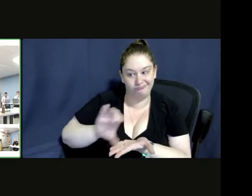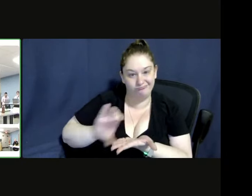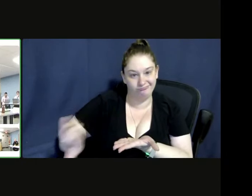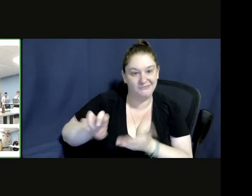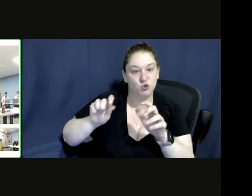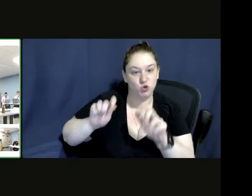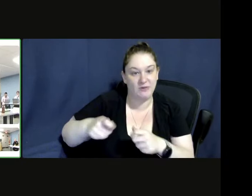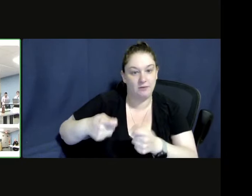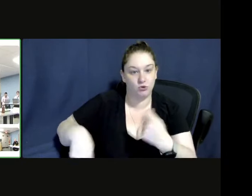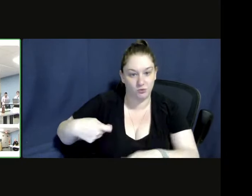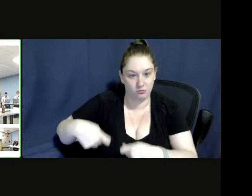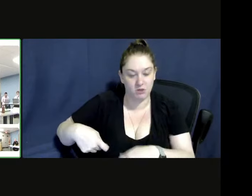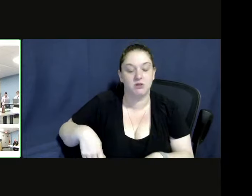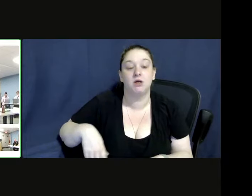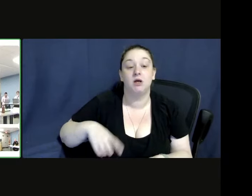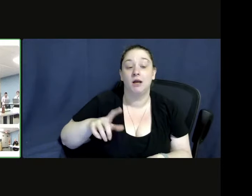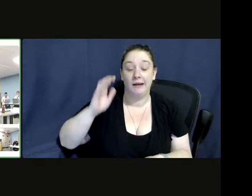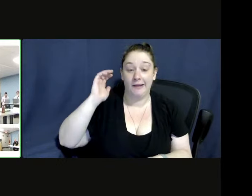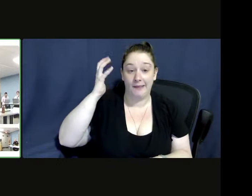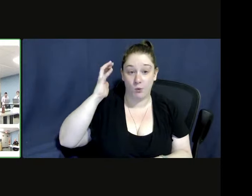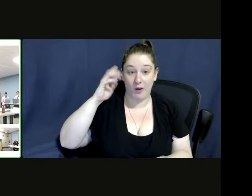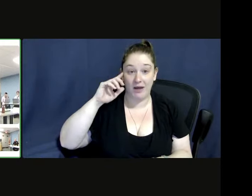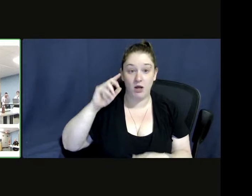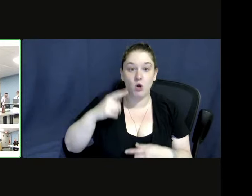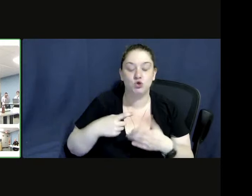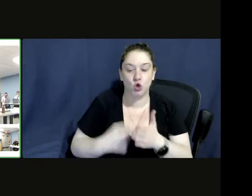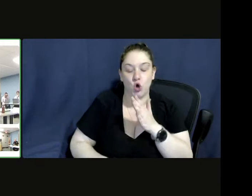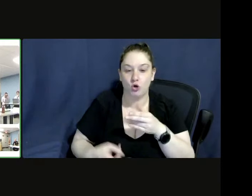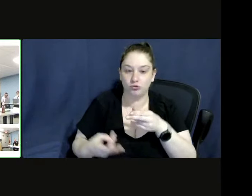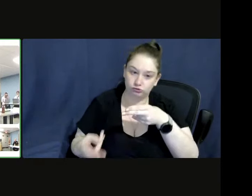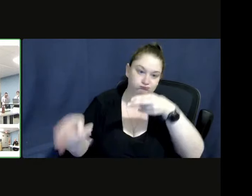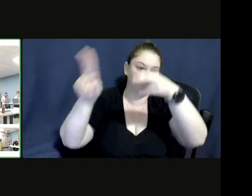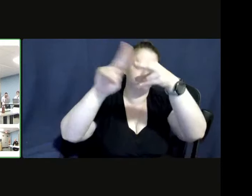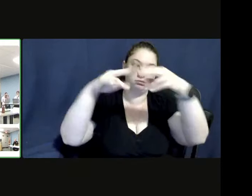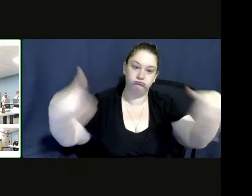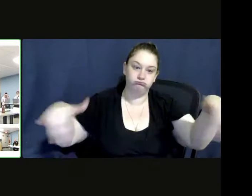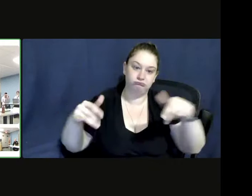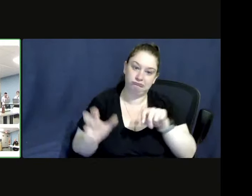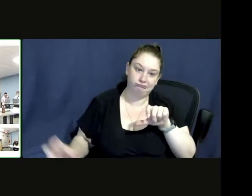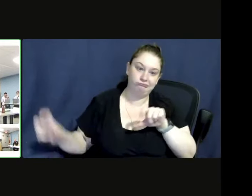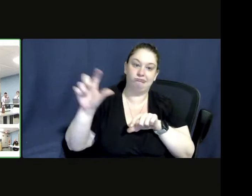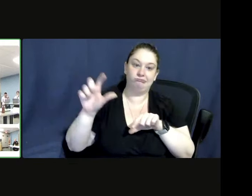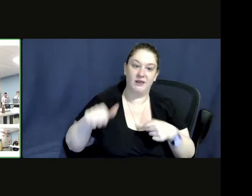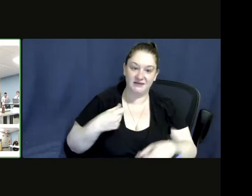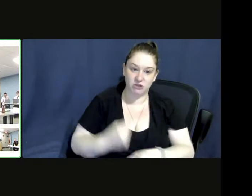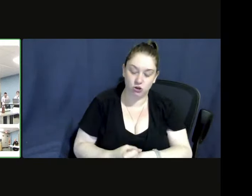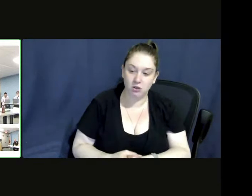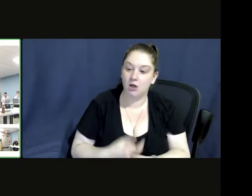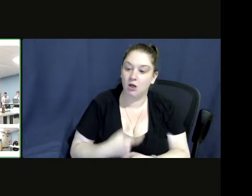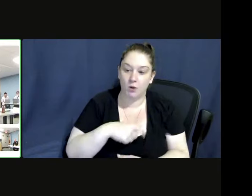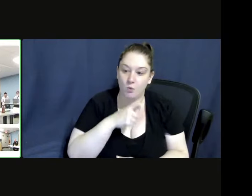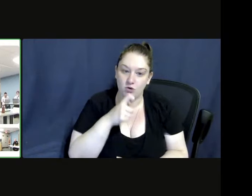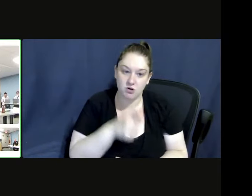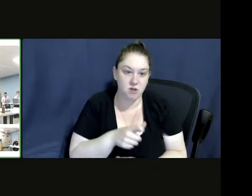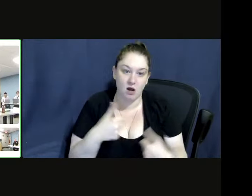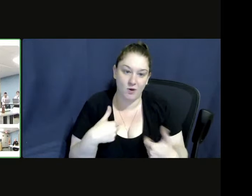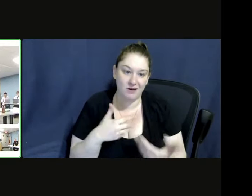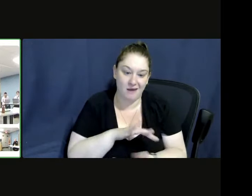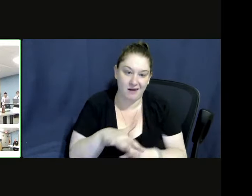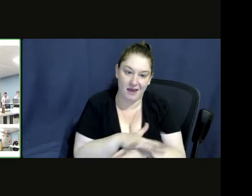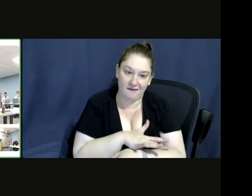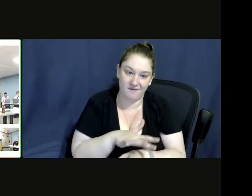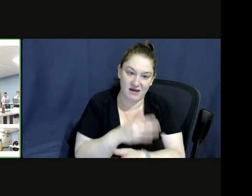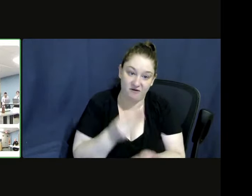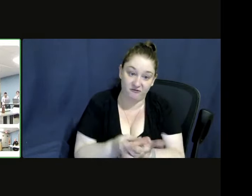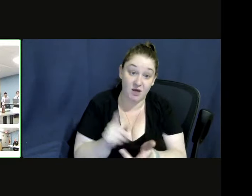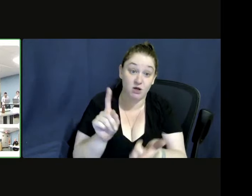replace those. Well, the radios went up significantly in price this year, and we were not going to have enough money in